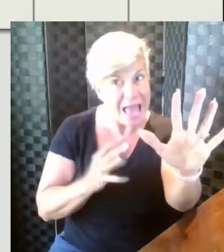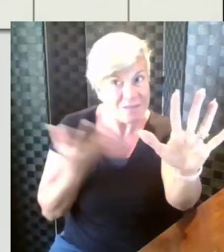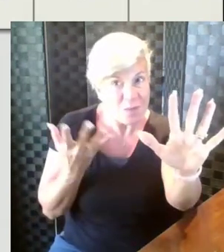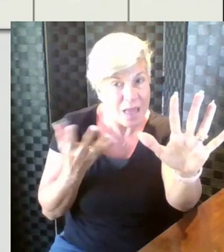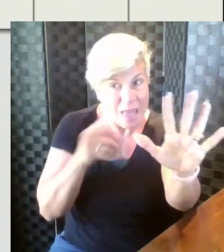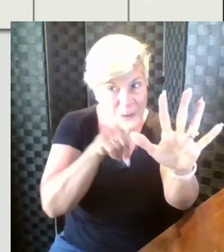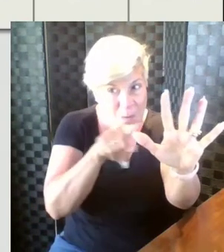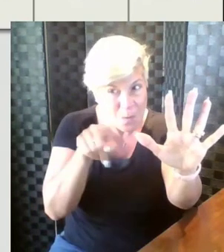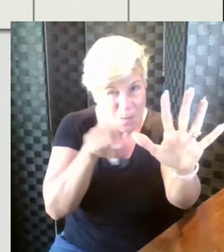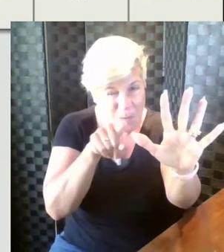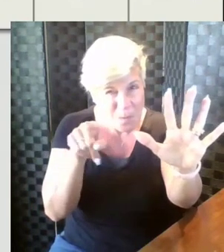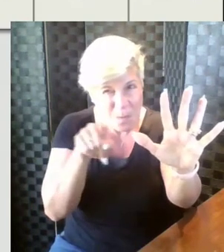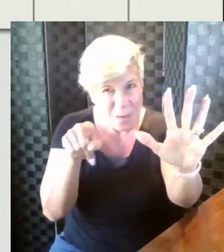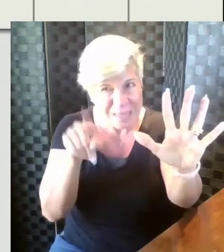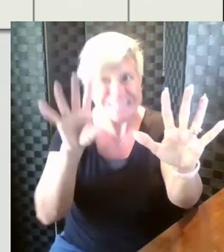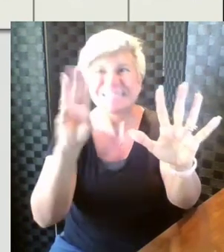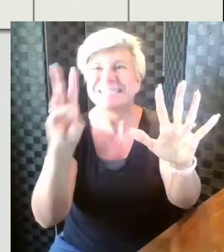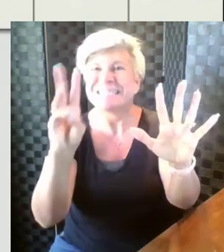5,